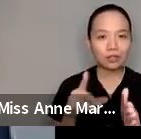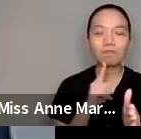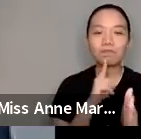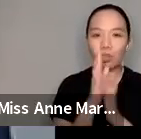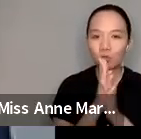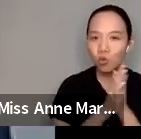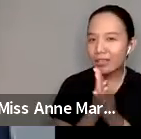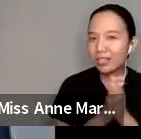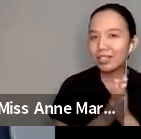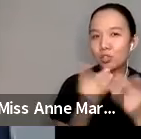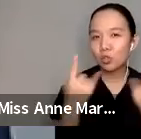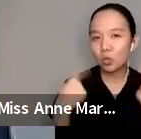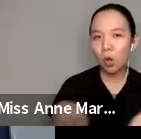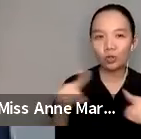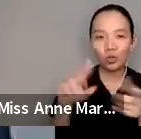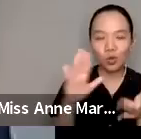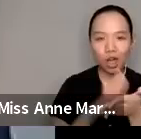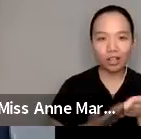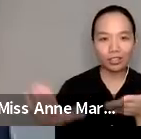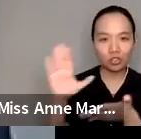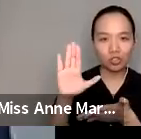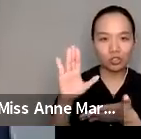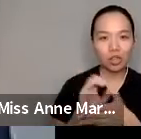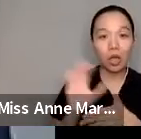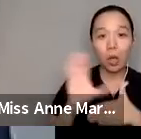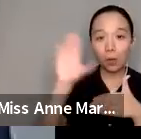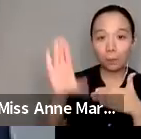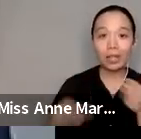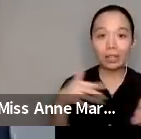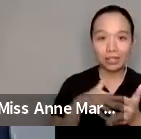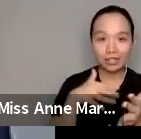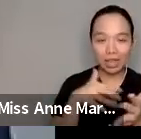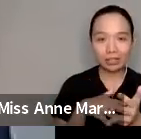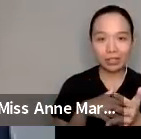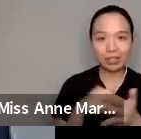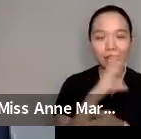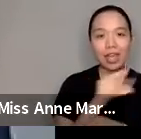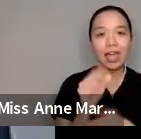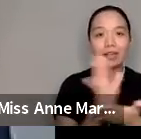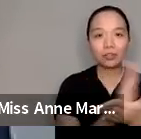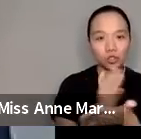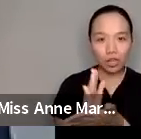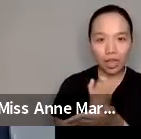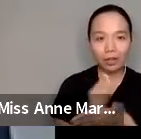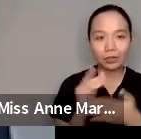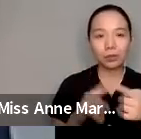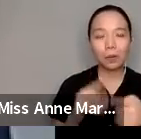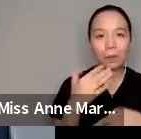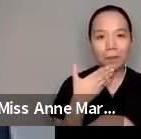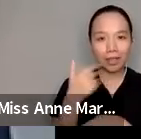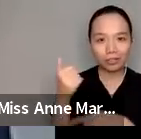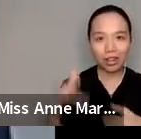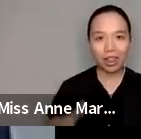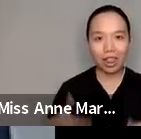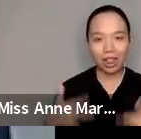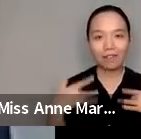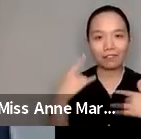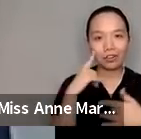to go to college, complete their study, and assuring to get better life for their